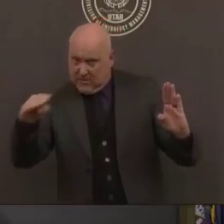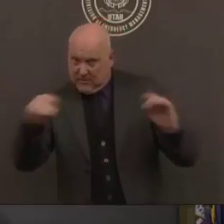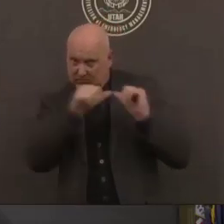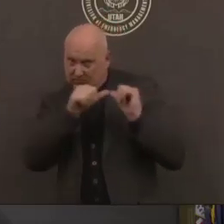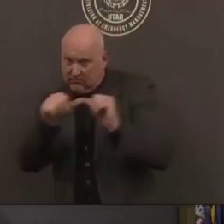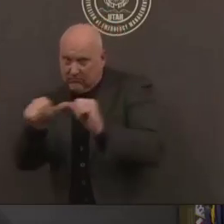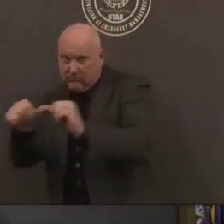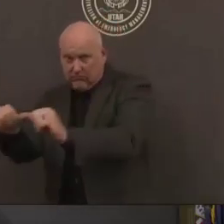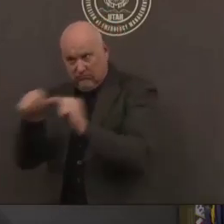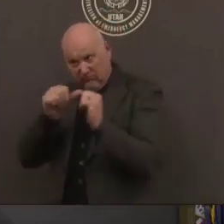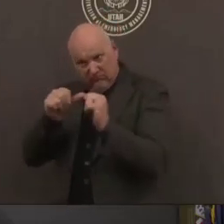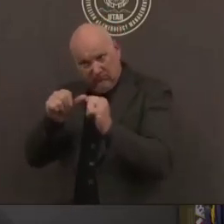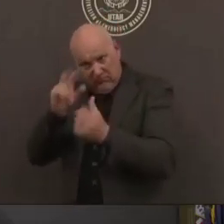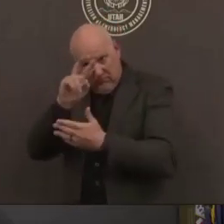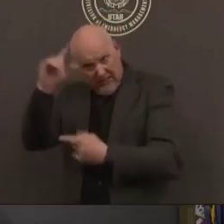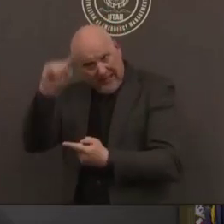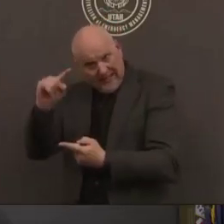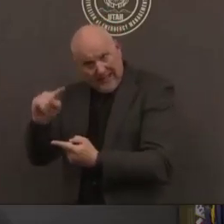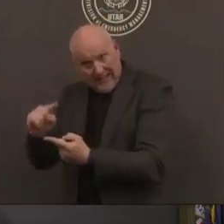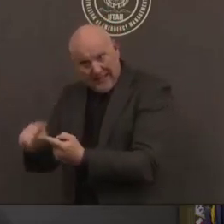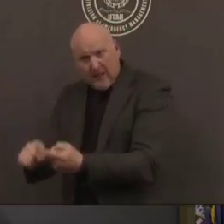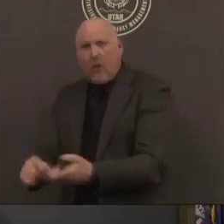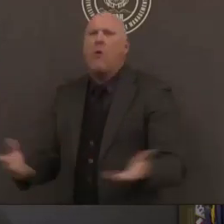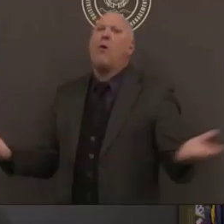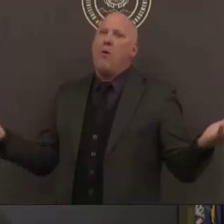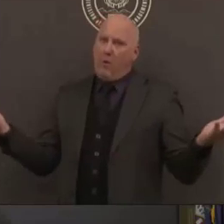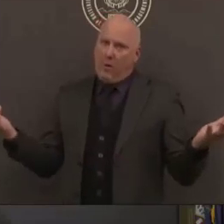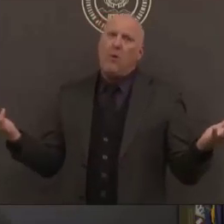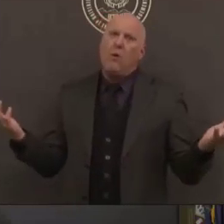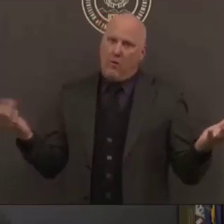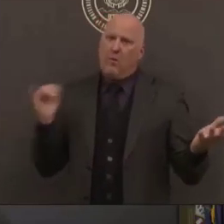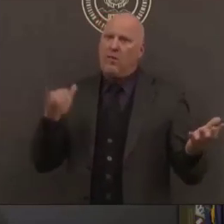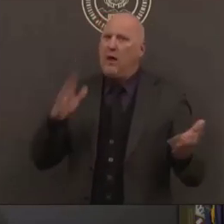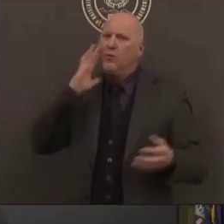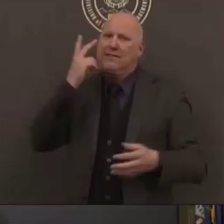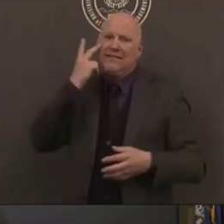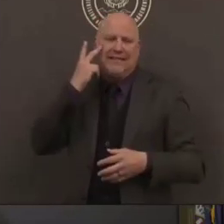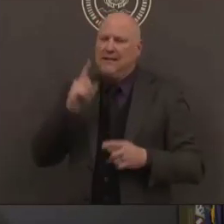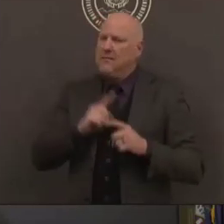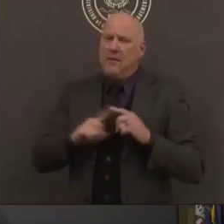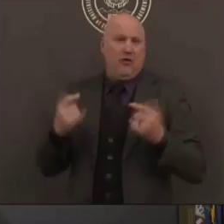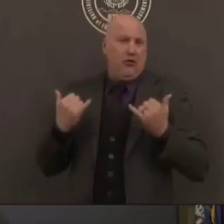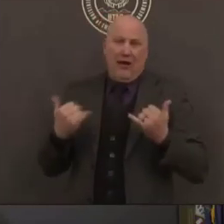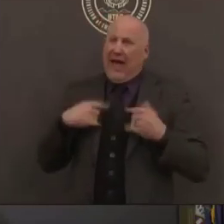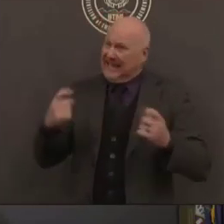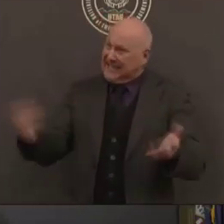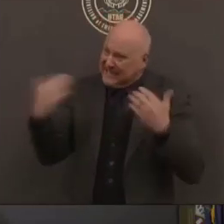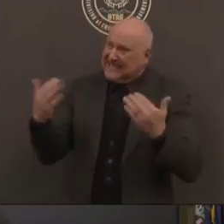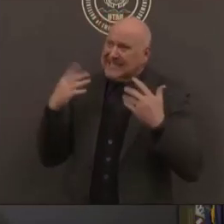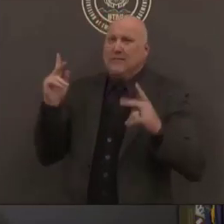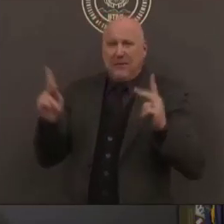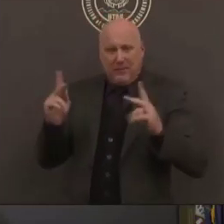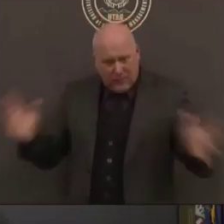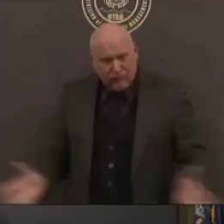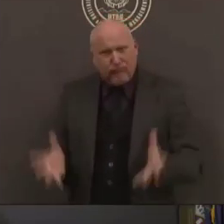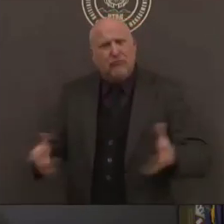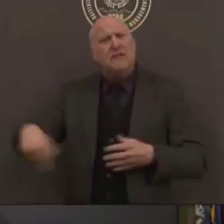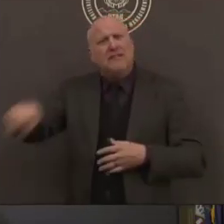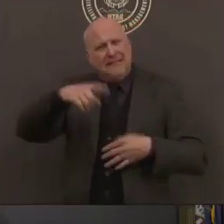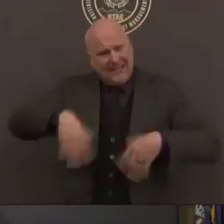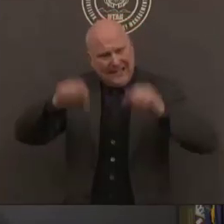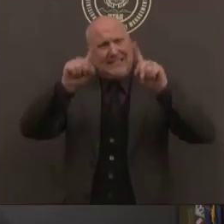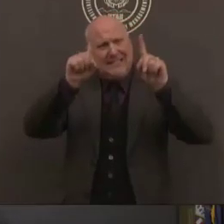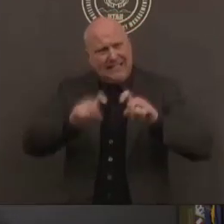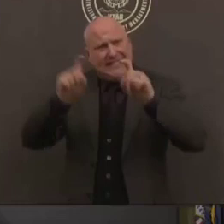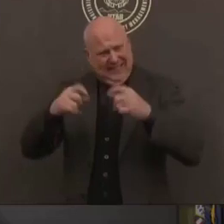people tested so that we have more confidence in our understanding of the burden of disease throughout Utah.